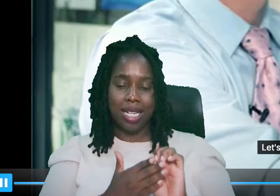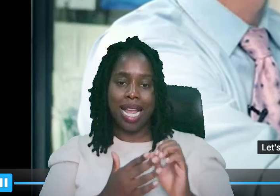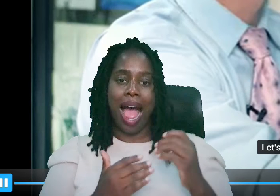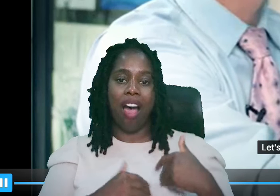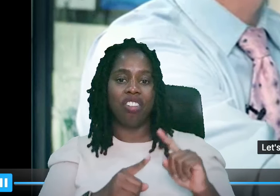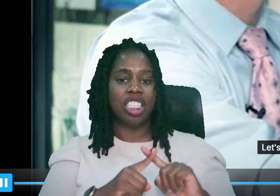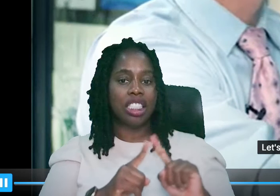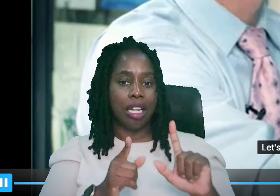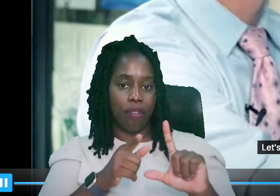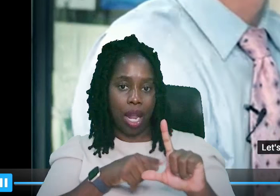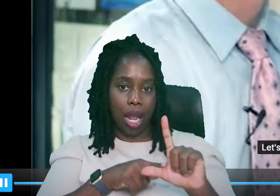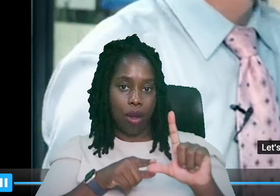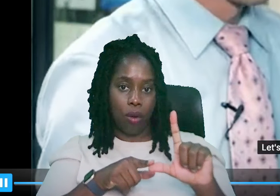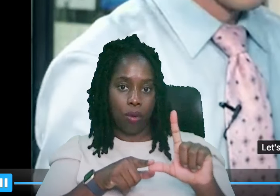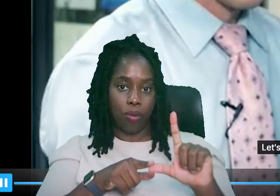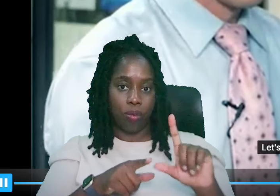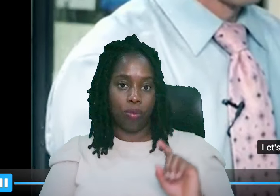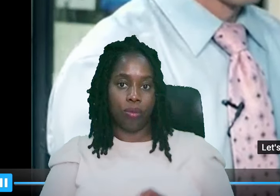vertex.